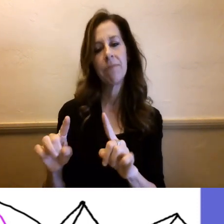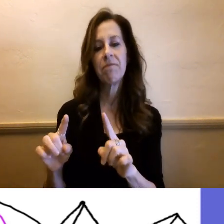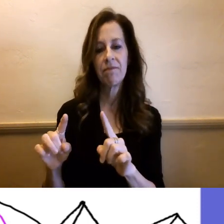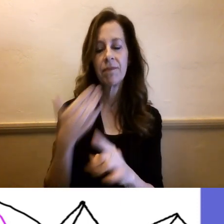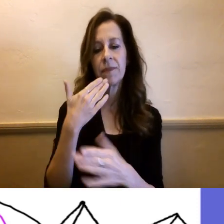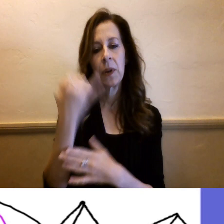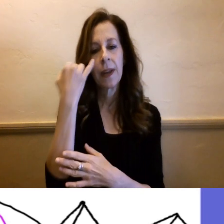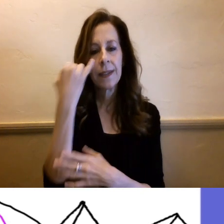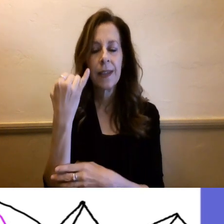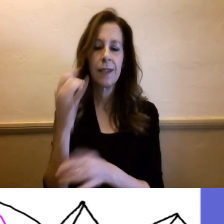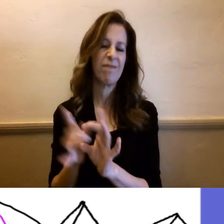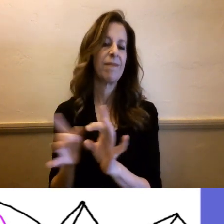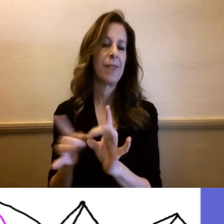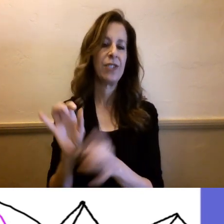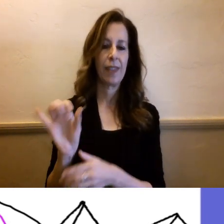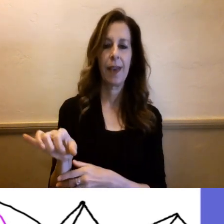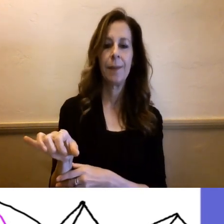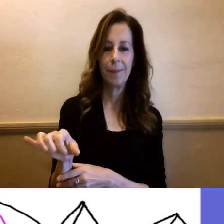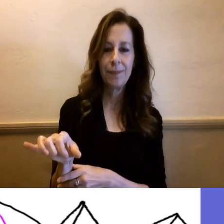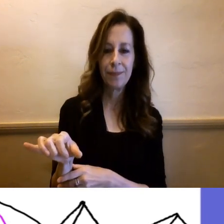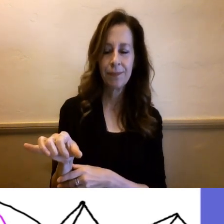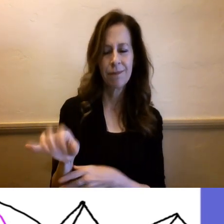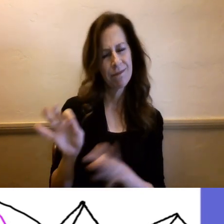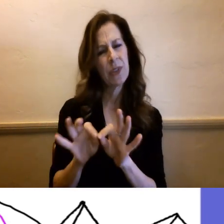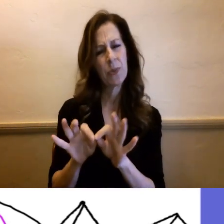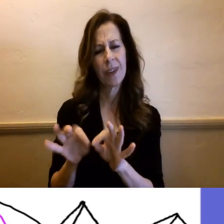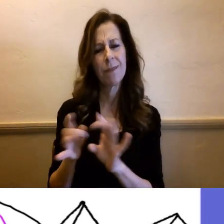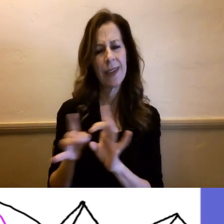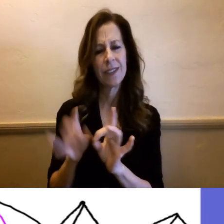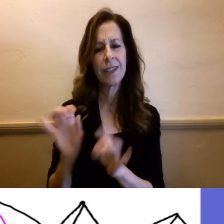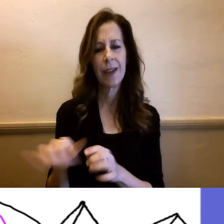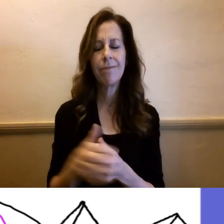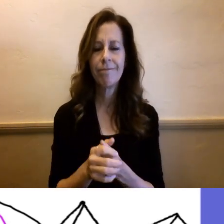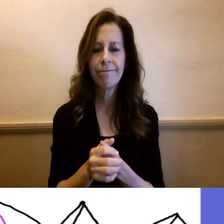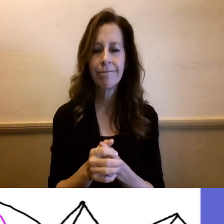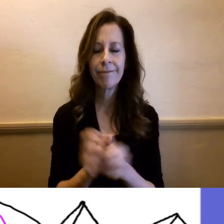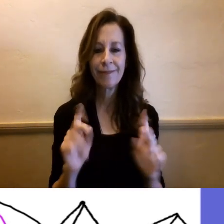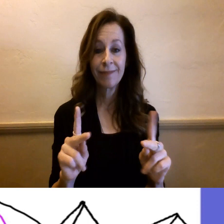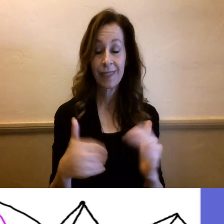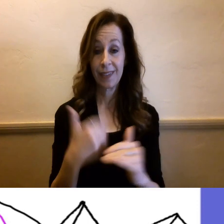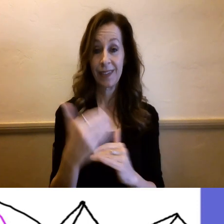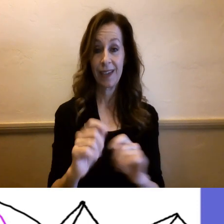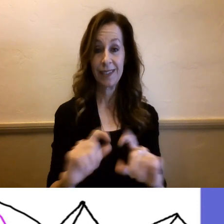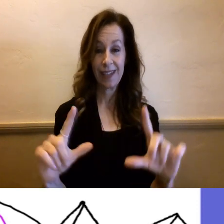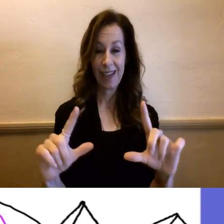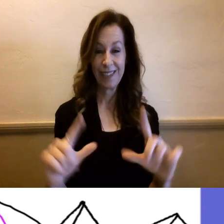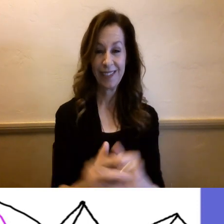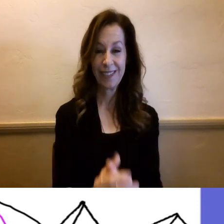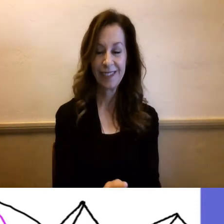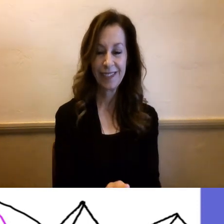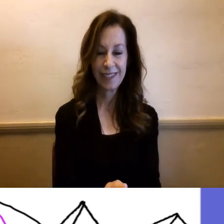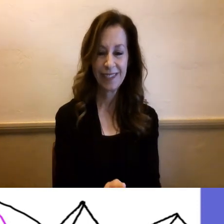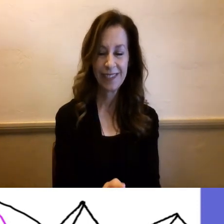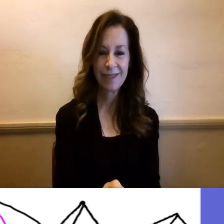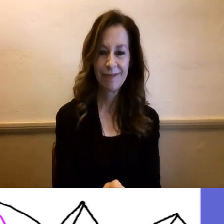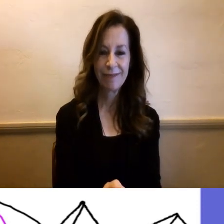today, but I thought it would be a good idea just to mention it because it is worth the mention. Okay, all right, next slide.